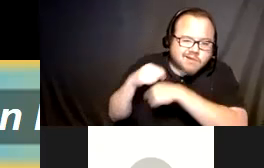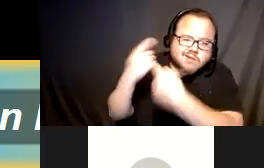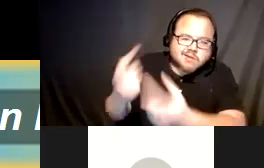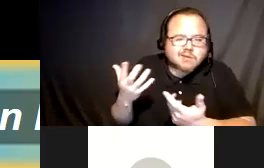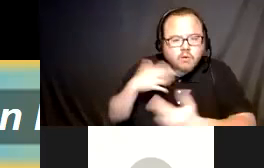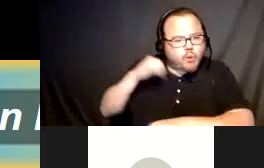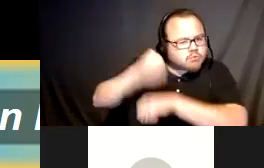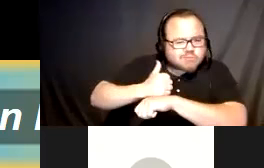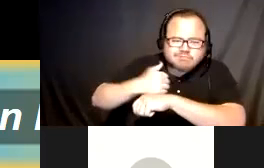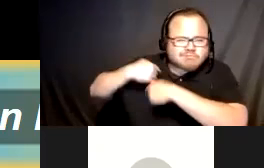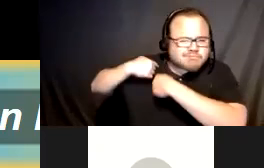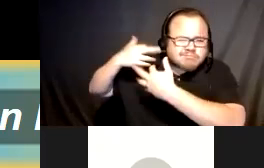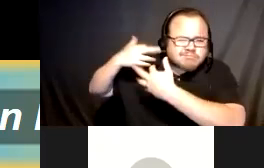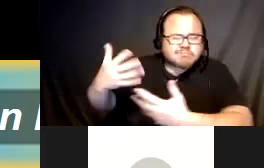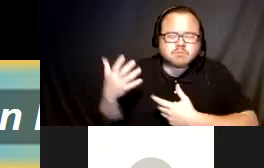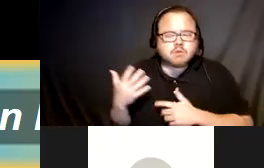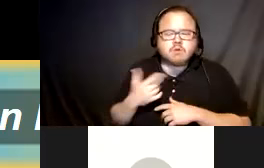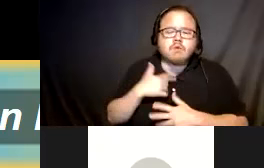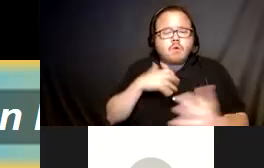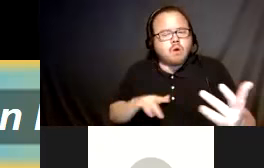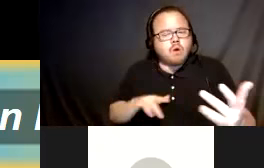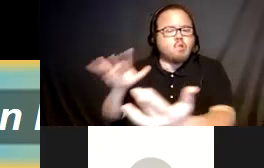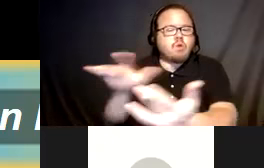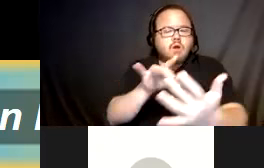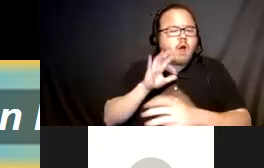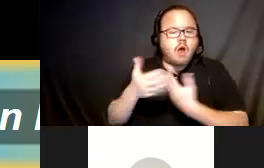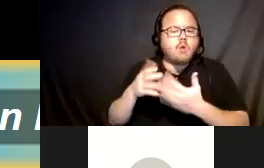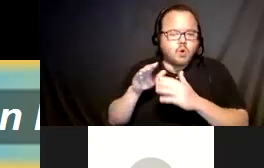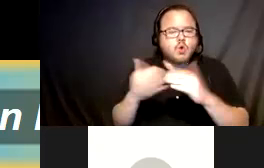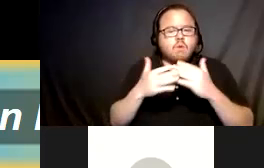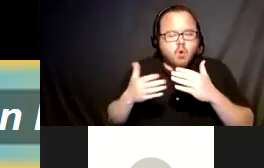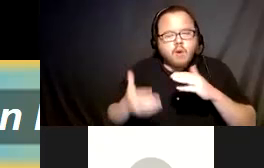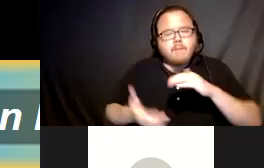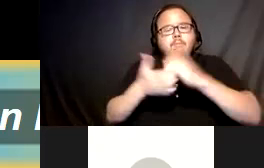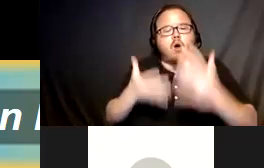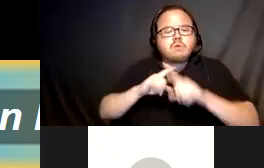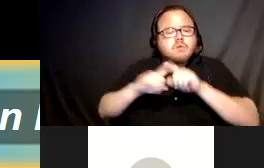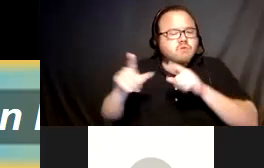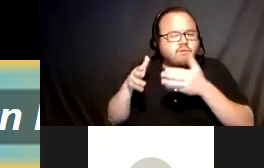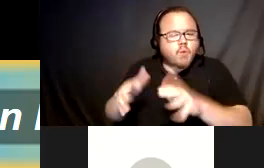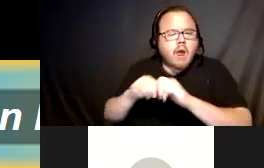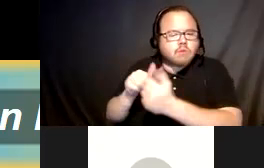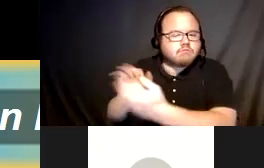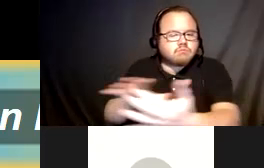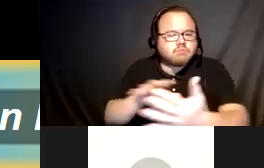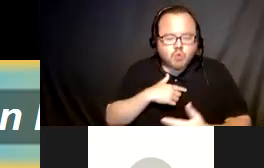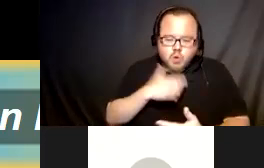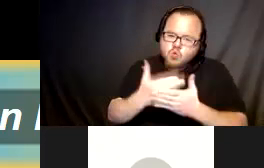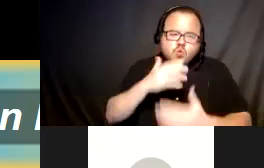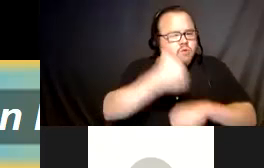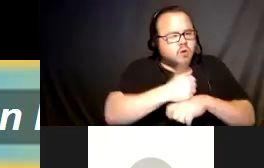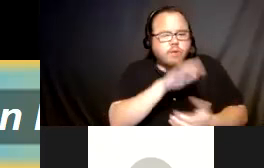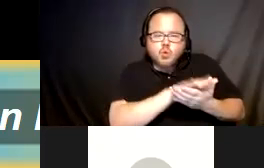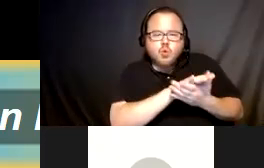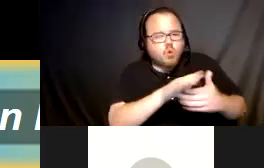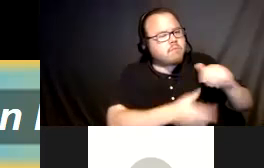well established. So we wanted to look at reaching out to our community partners in a different way. We're really well established with our school partners, as you've heard.